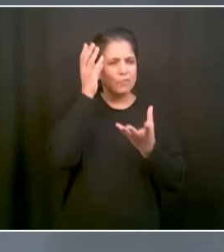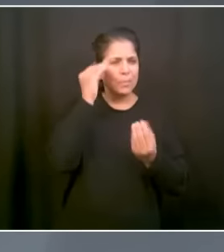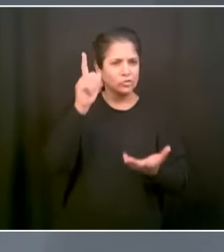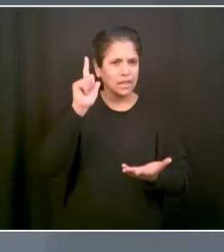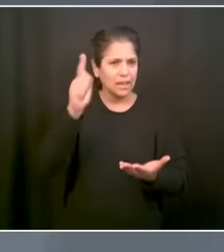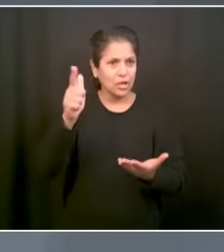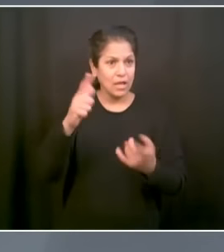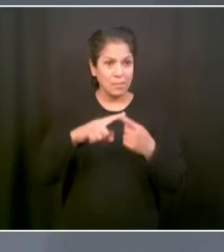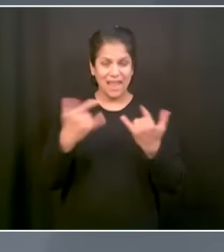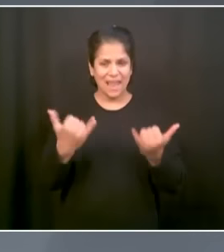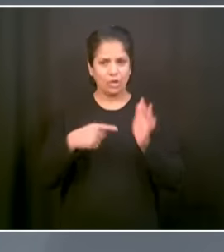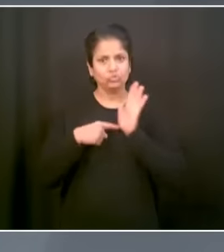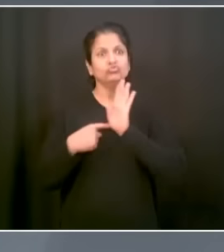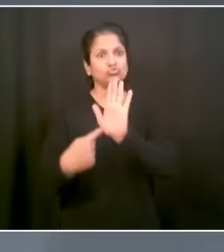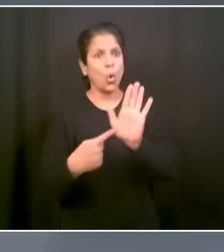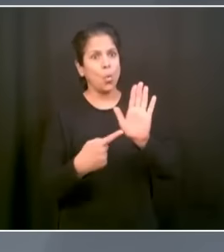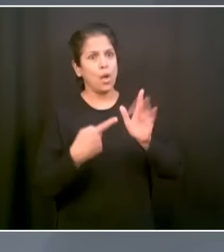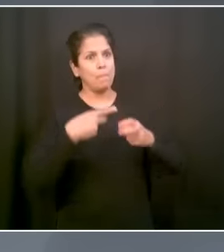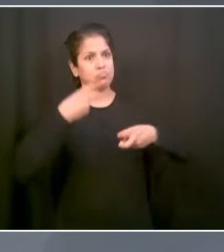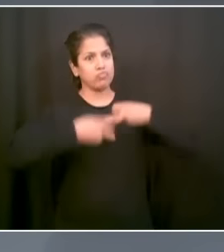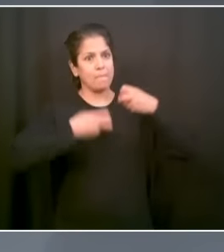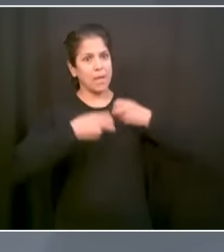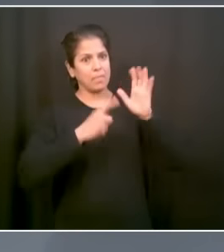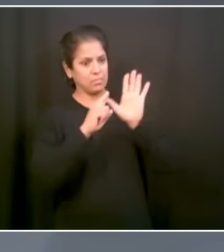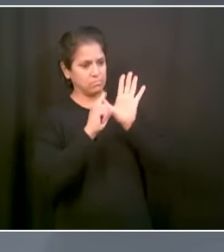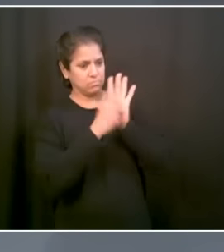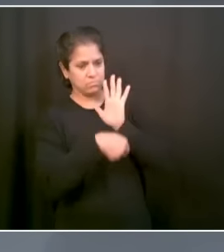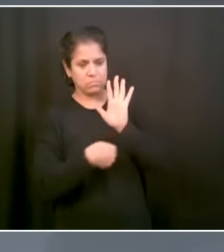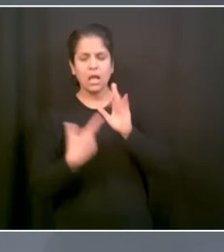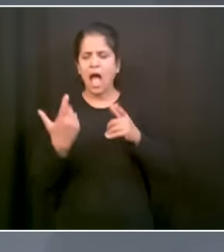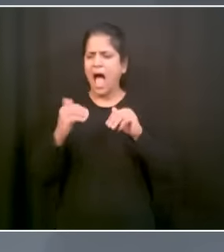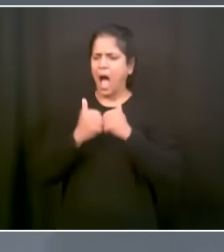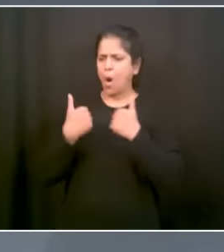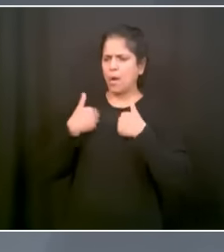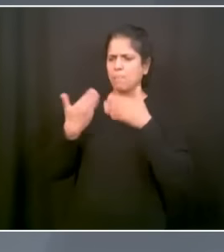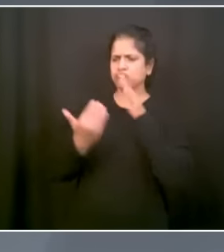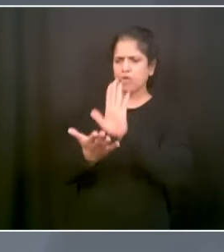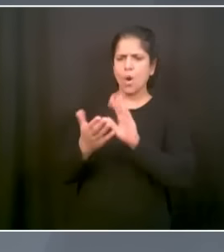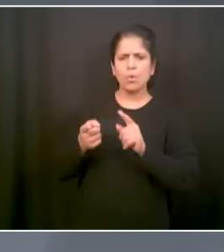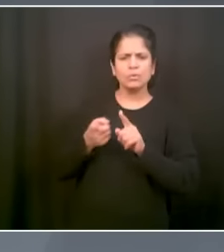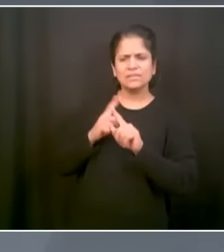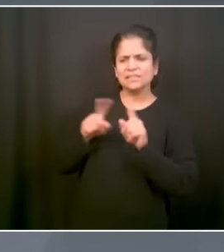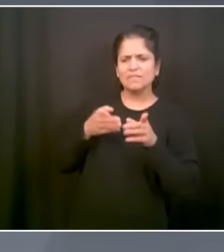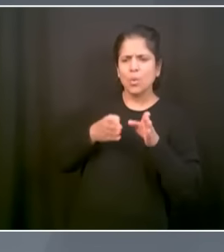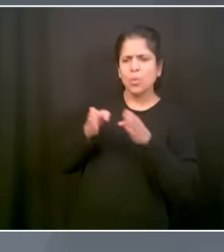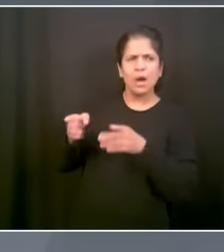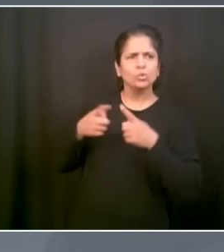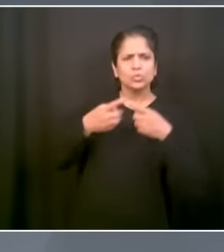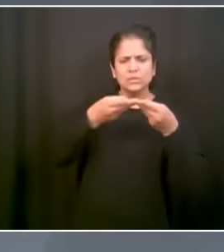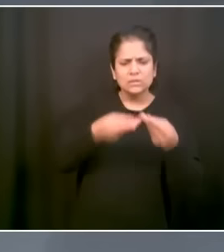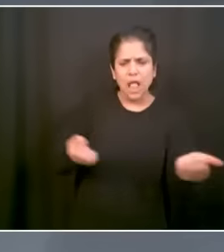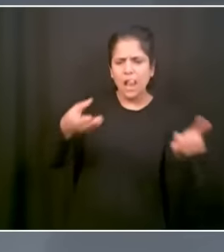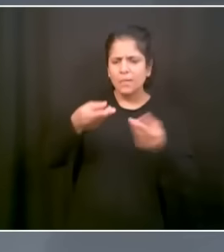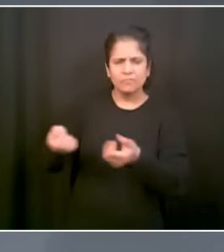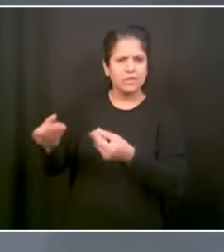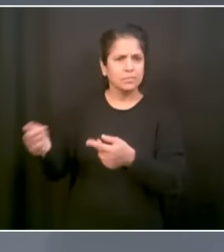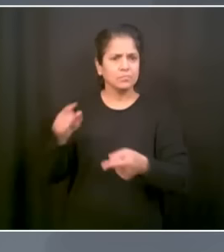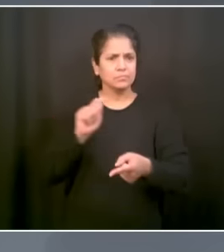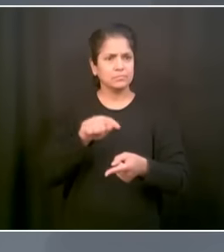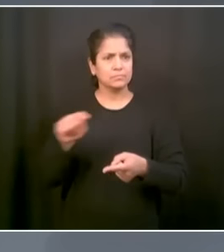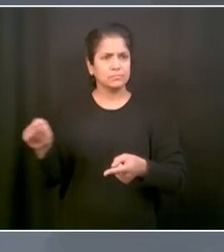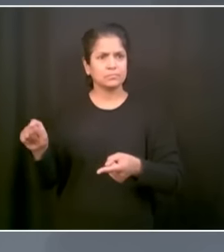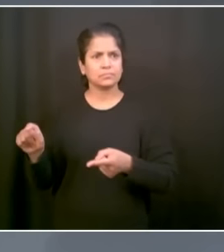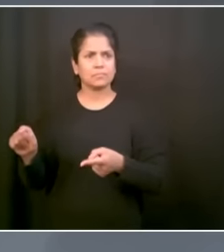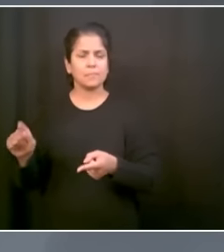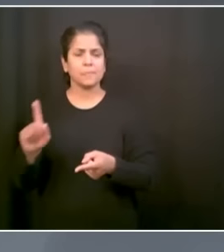to ensure that we are not only reckoning with a problem that has been pushed and pushed and pushed again, but also that we put ourselves in the